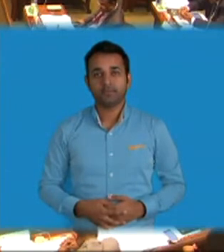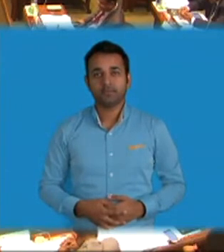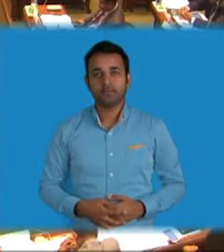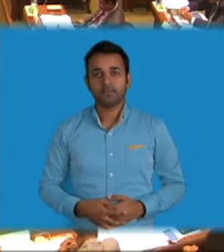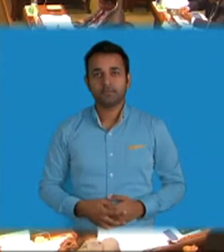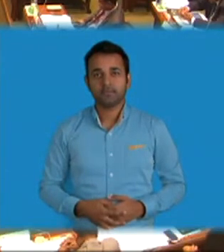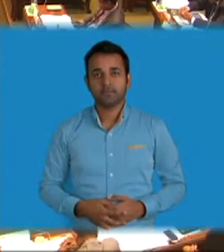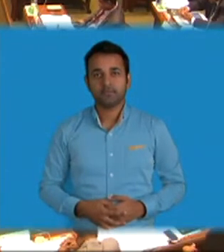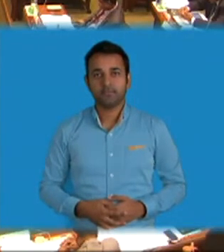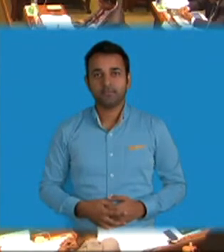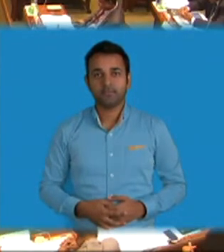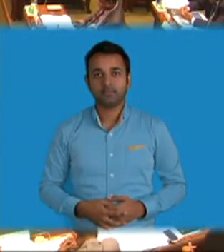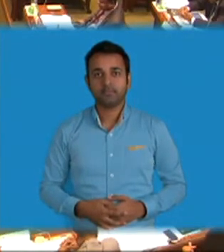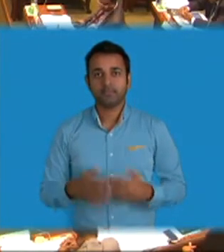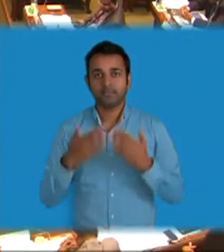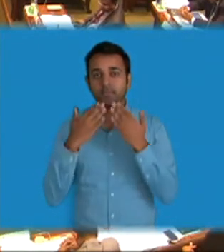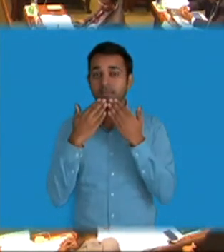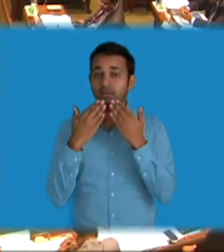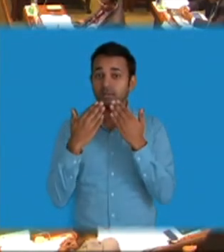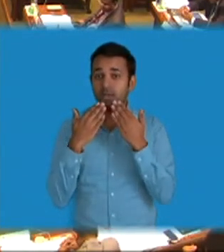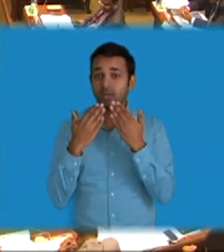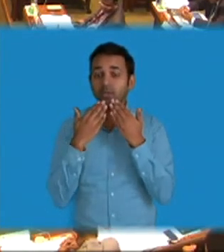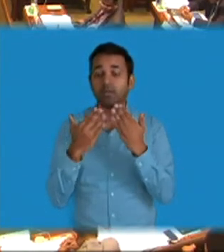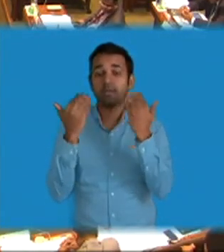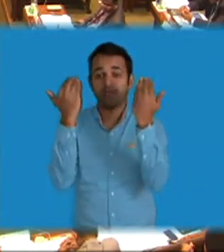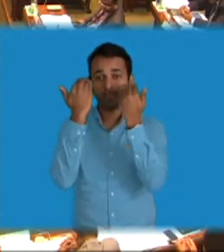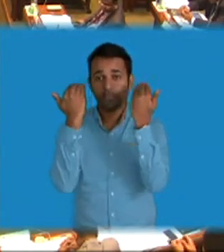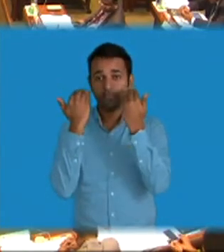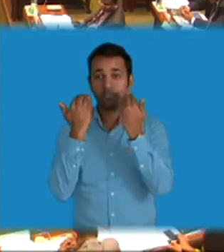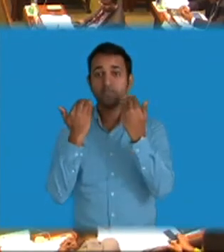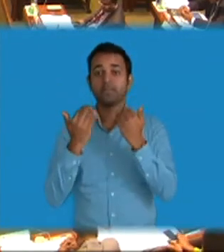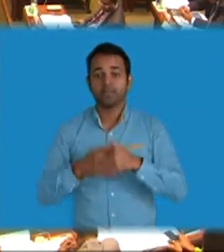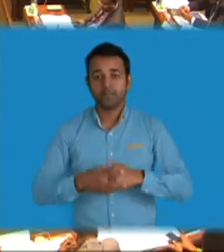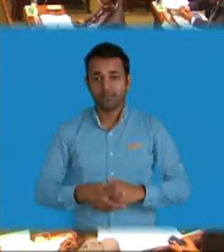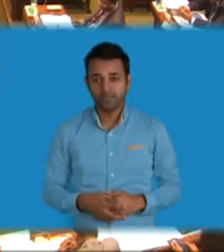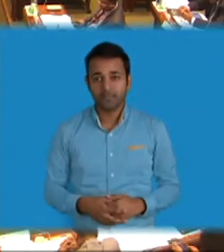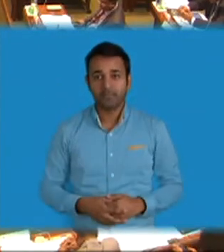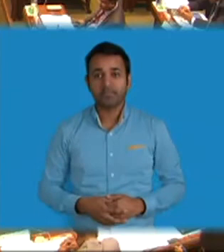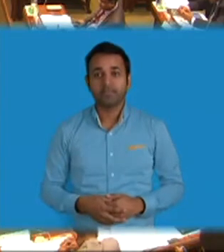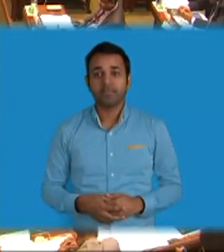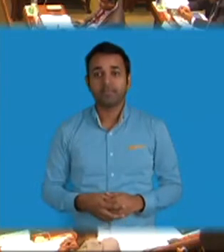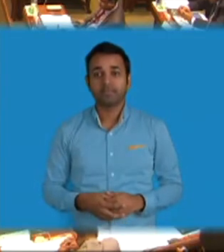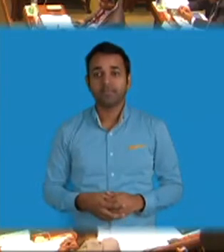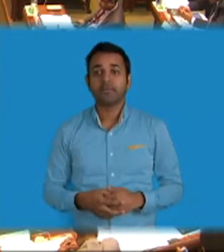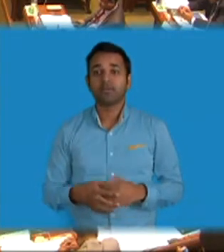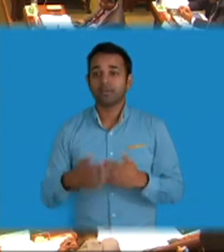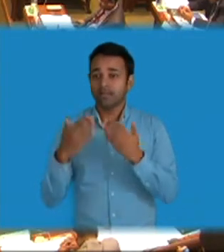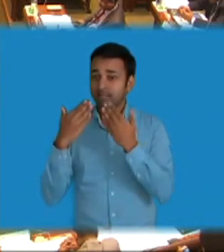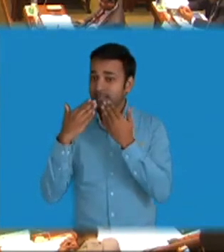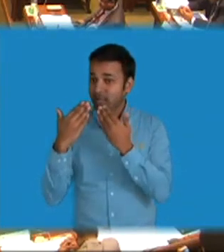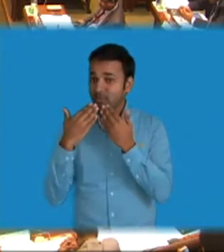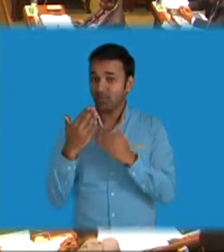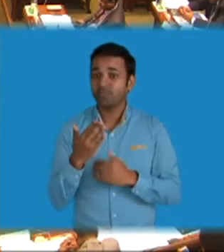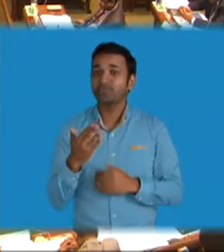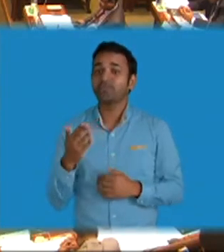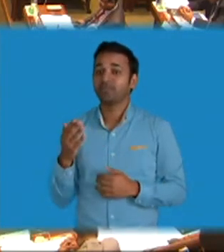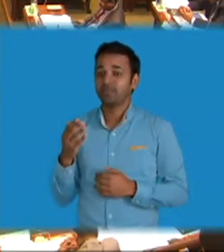Thank you, Madam Speaker. I thank the Honourable Minister for this ministerial statement.